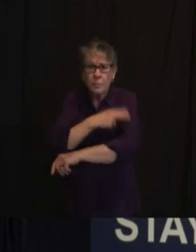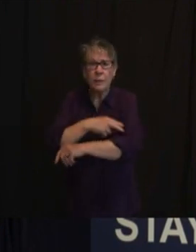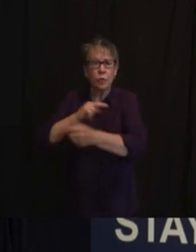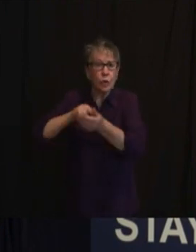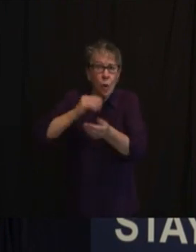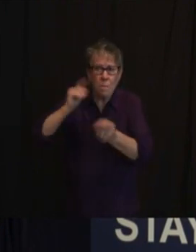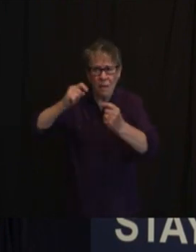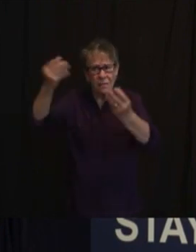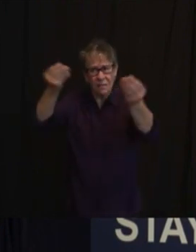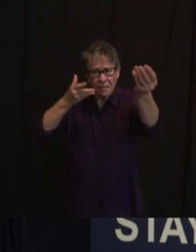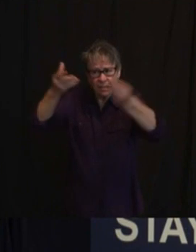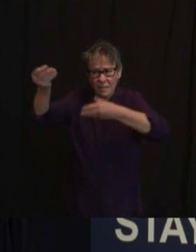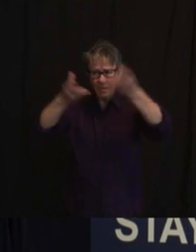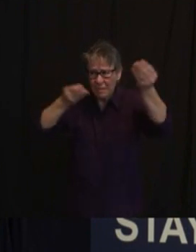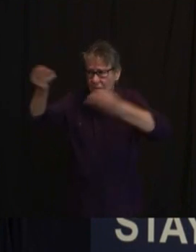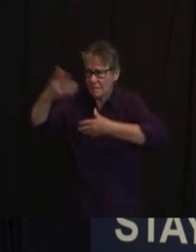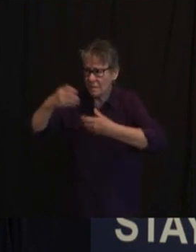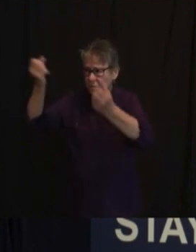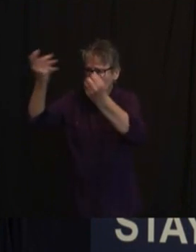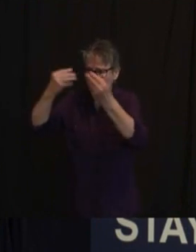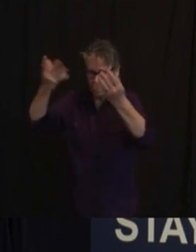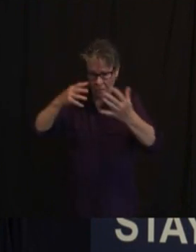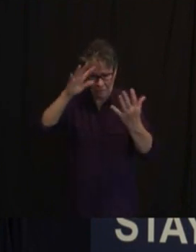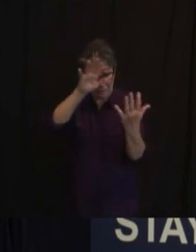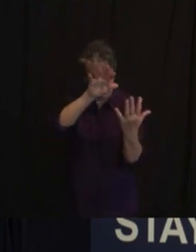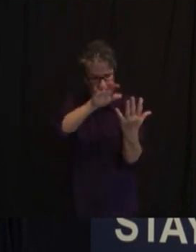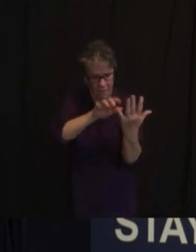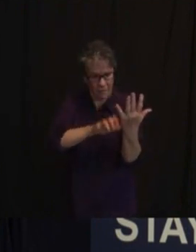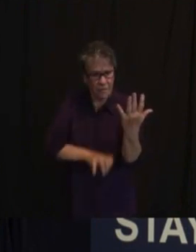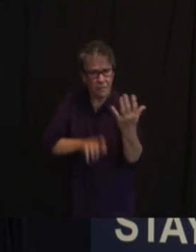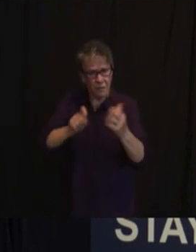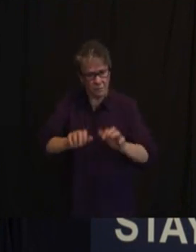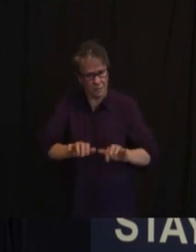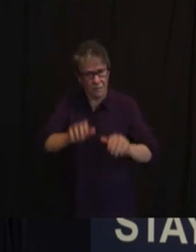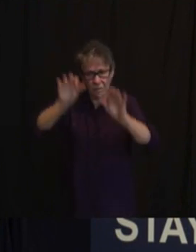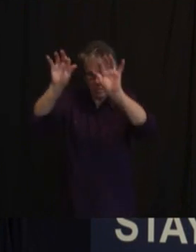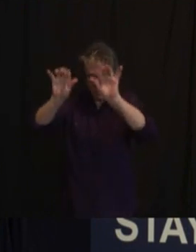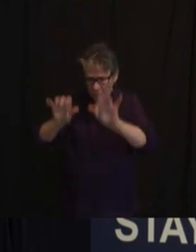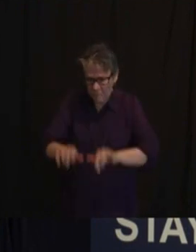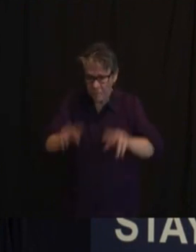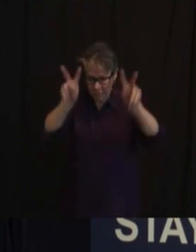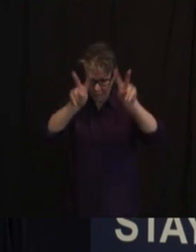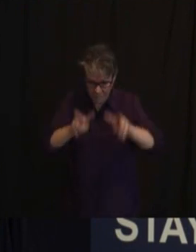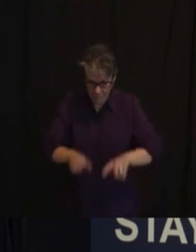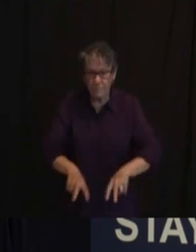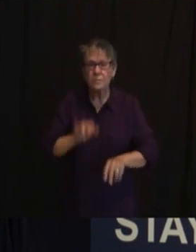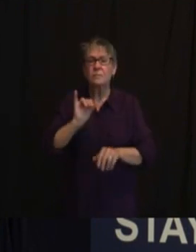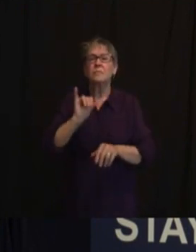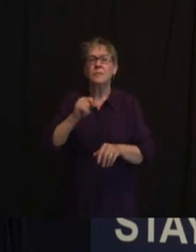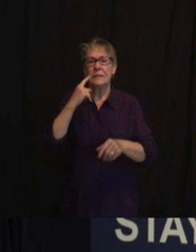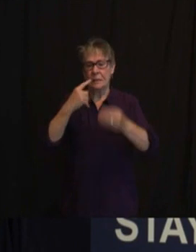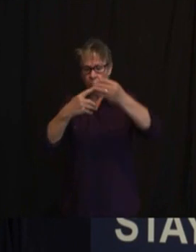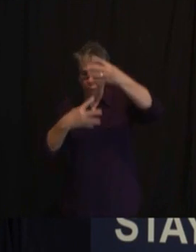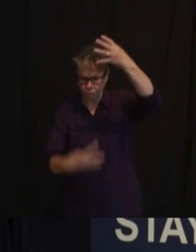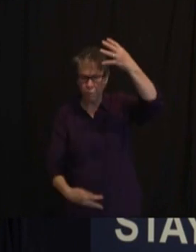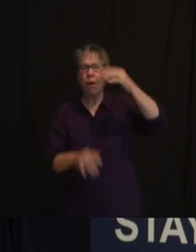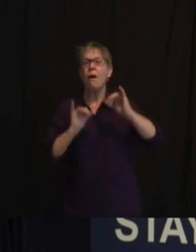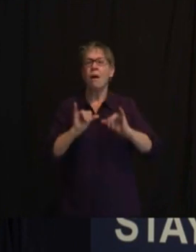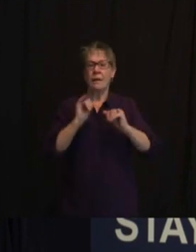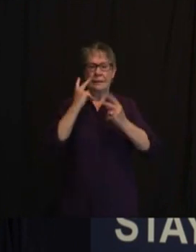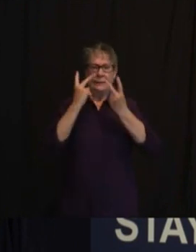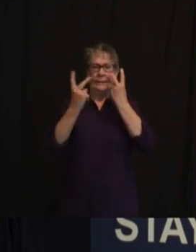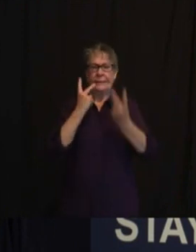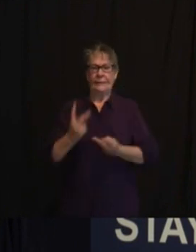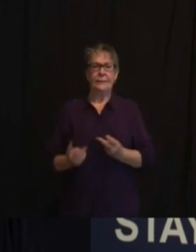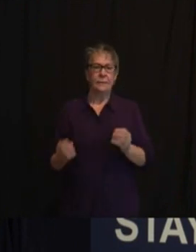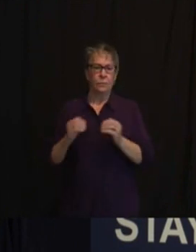we're looking at from our laboratory confirmation reconciled with our death certificates. So,